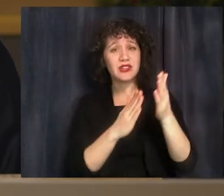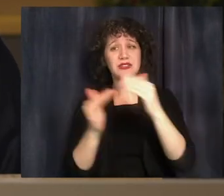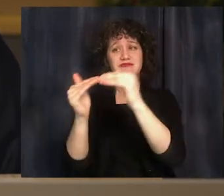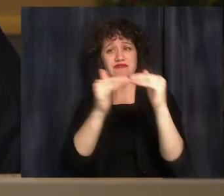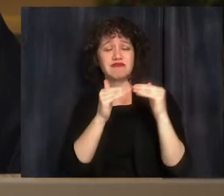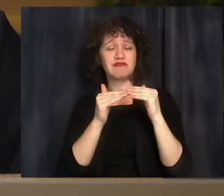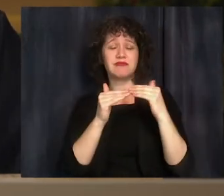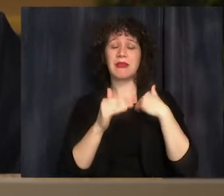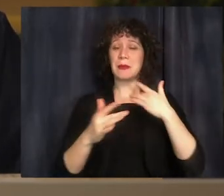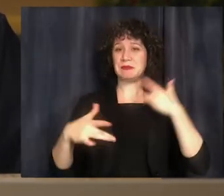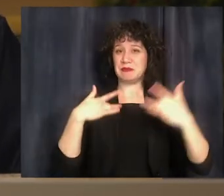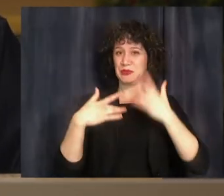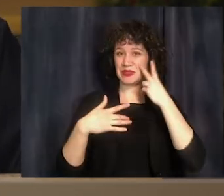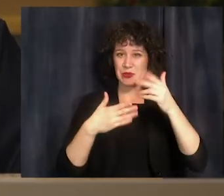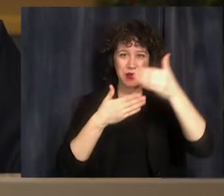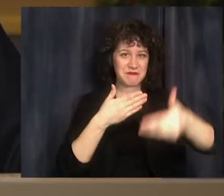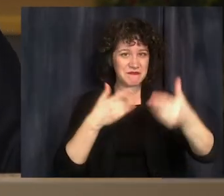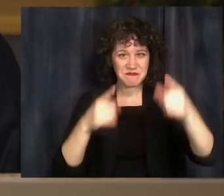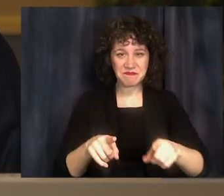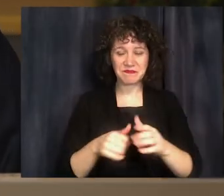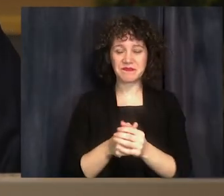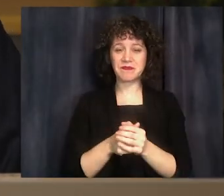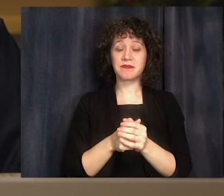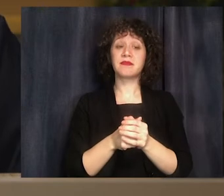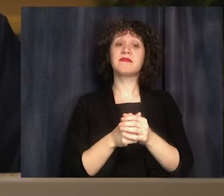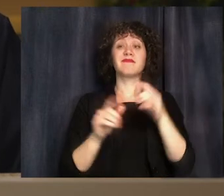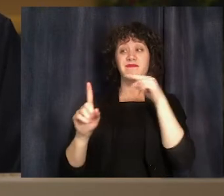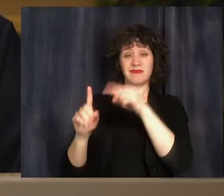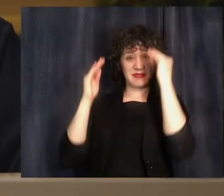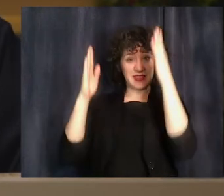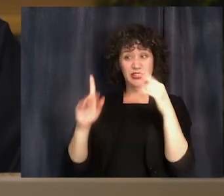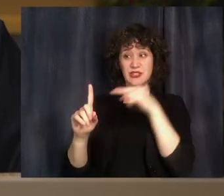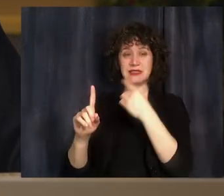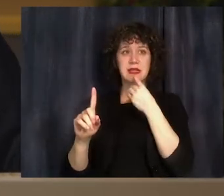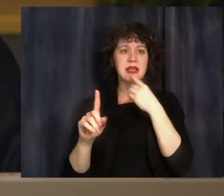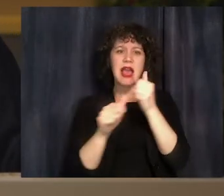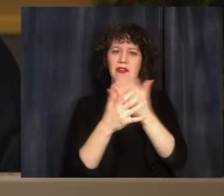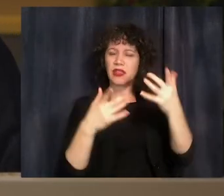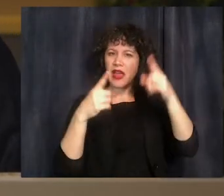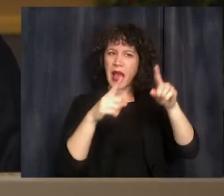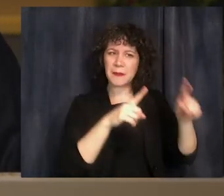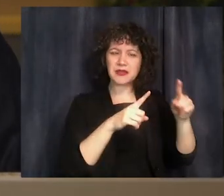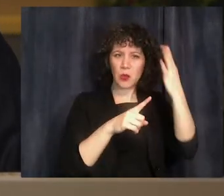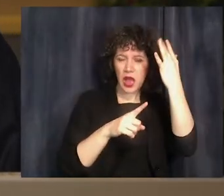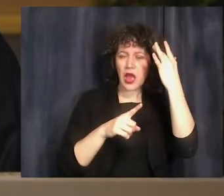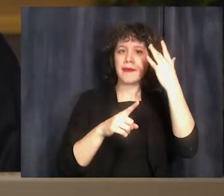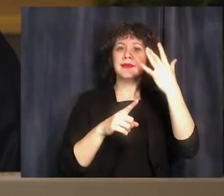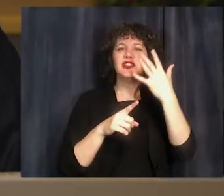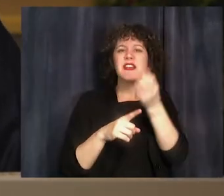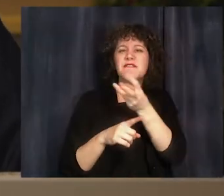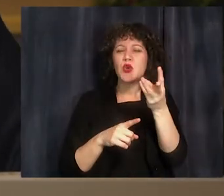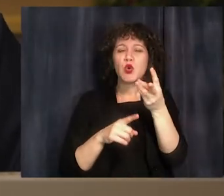next. Mrs. Corolla told me one time that everything happens just because a few molecules happen to bump into each other at exactly the right